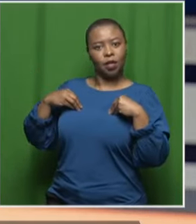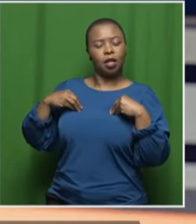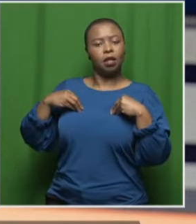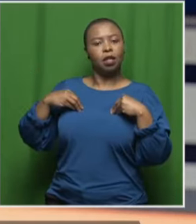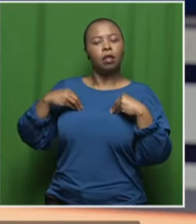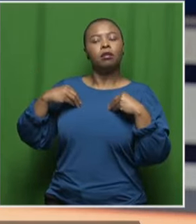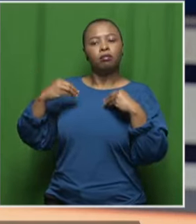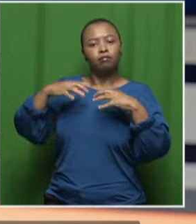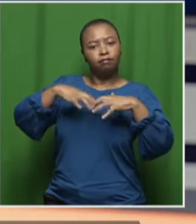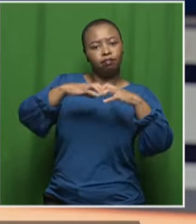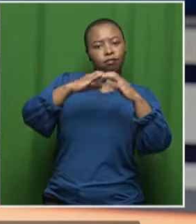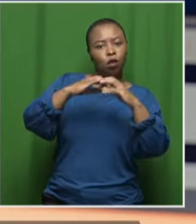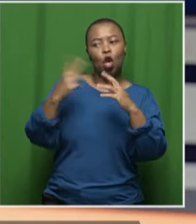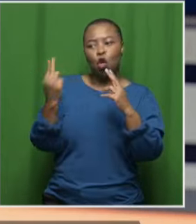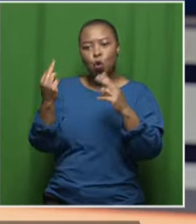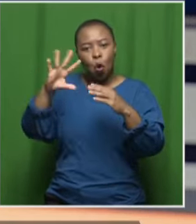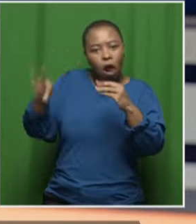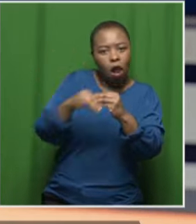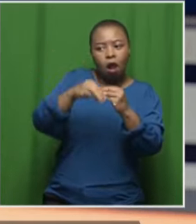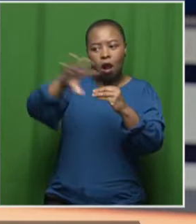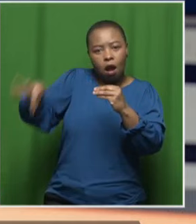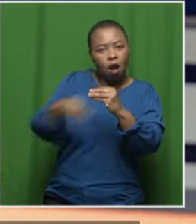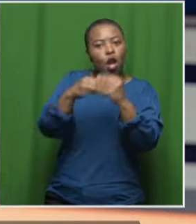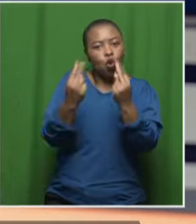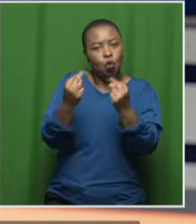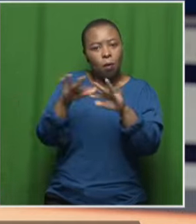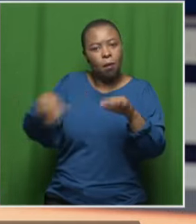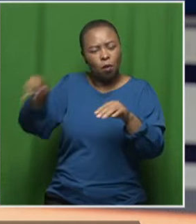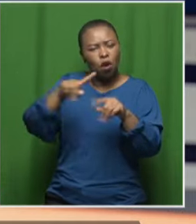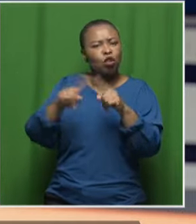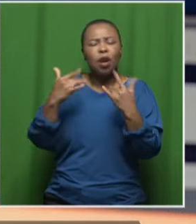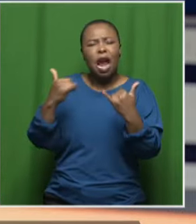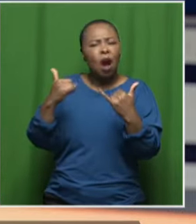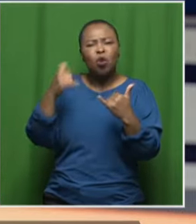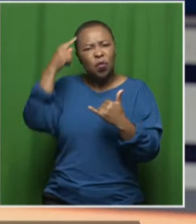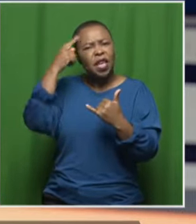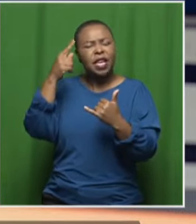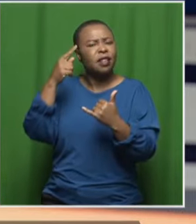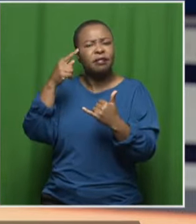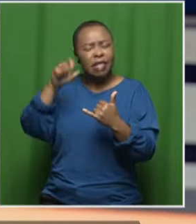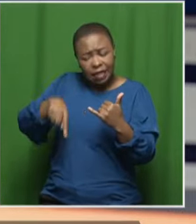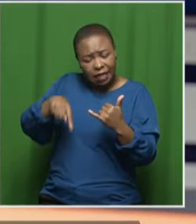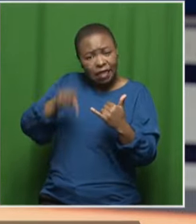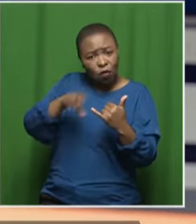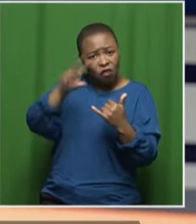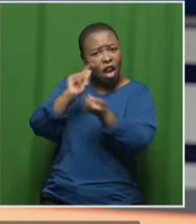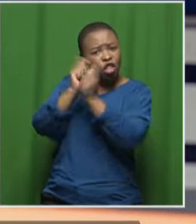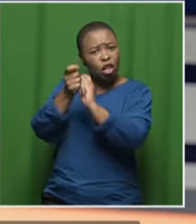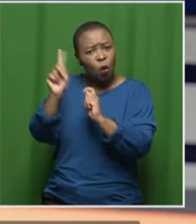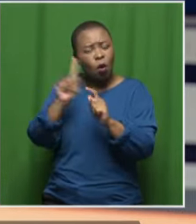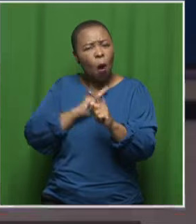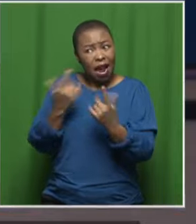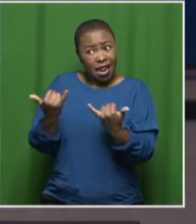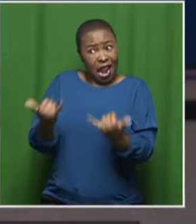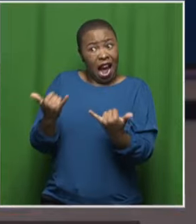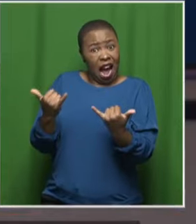the ANC in terms of its own renewal? And what do you think needs to change here in South Africa, just given the current state of